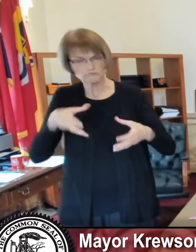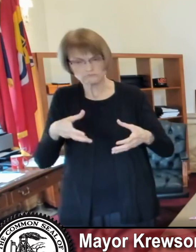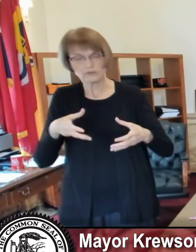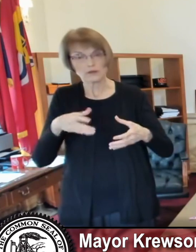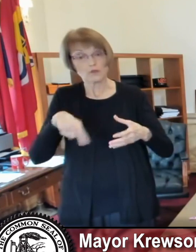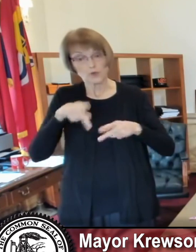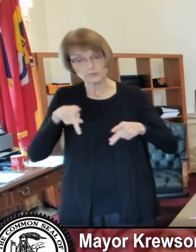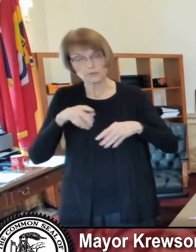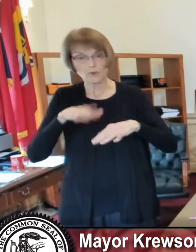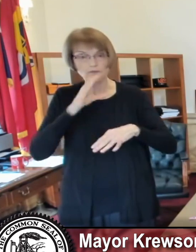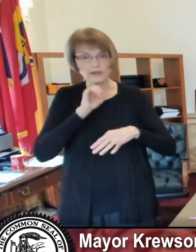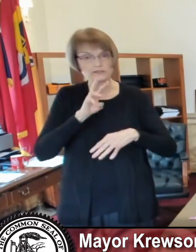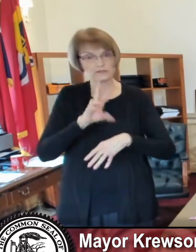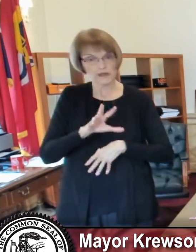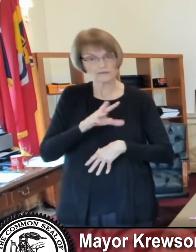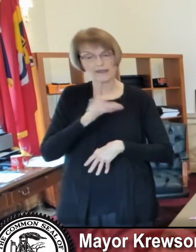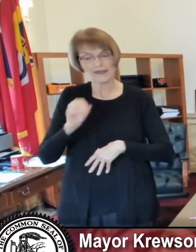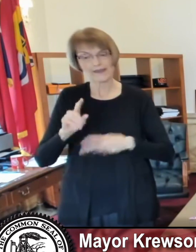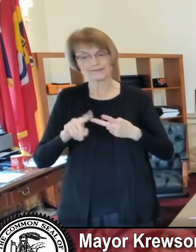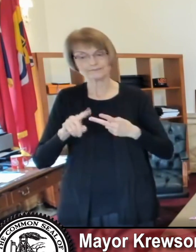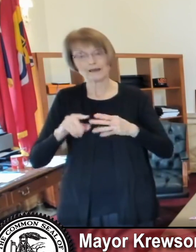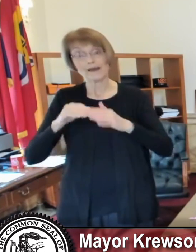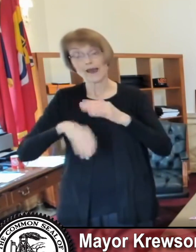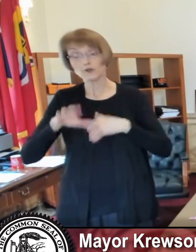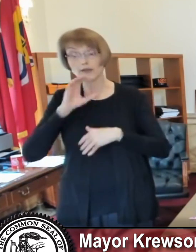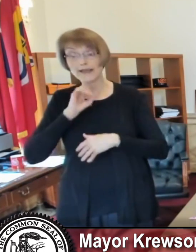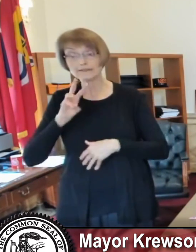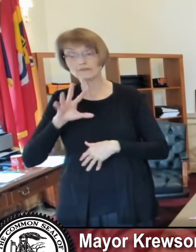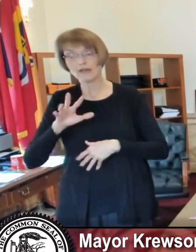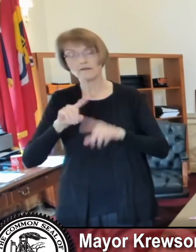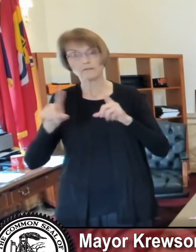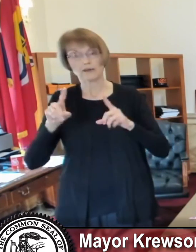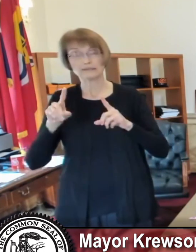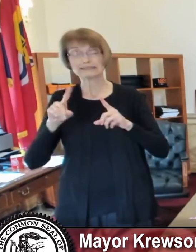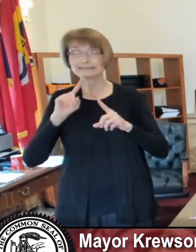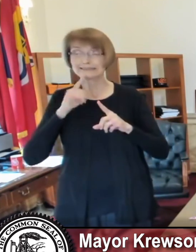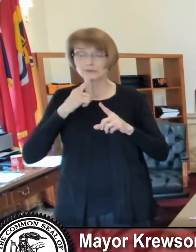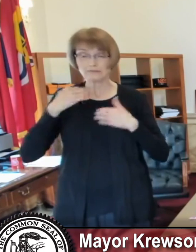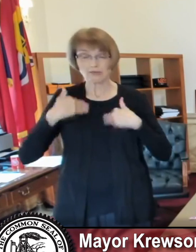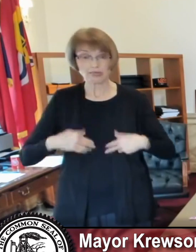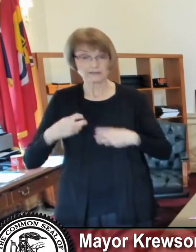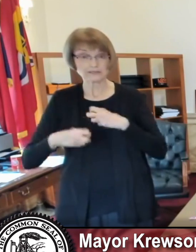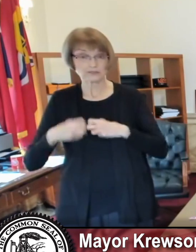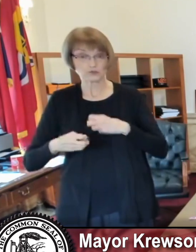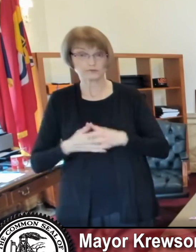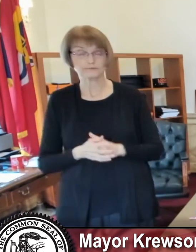people over 65 and those that are under 65 but who have underlying health conditions.